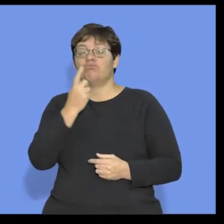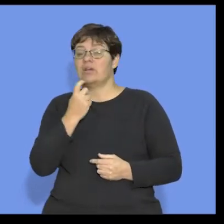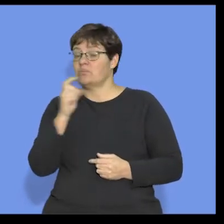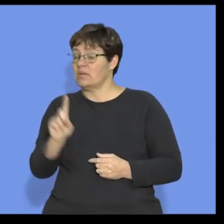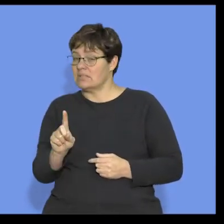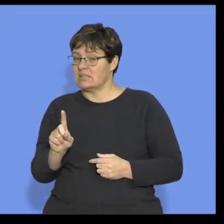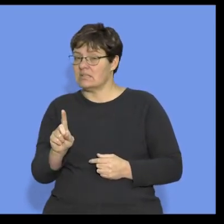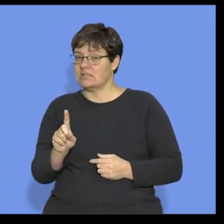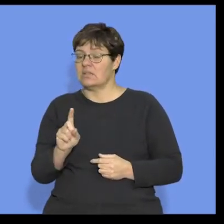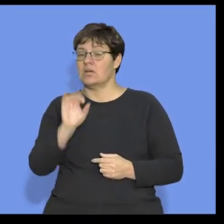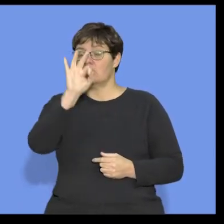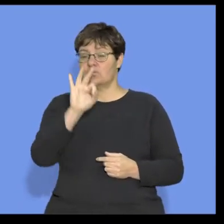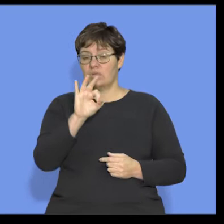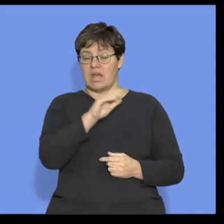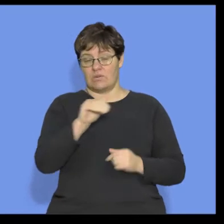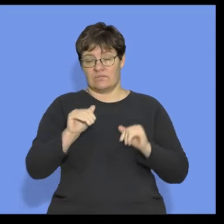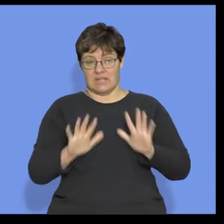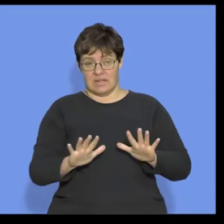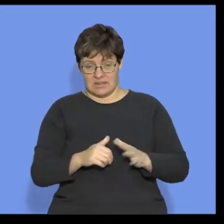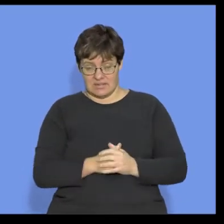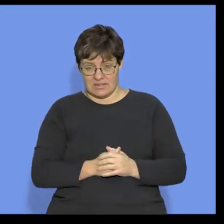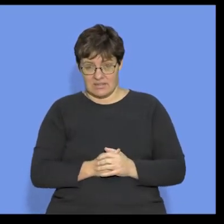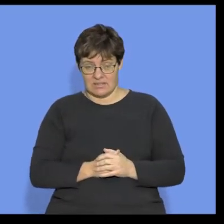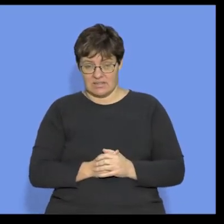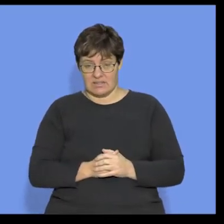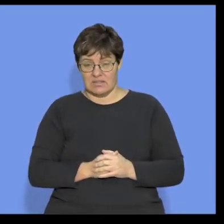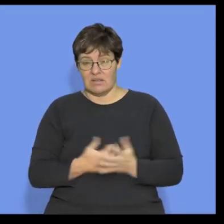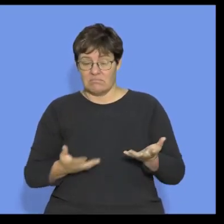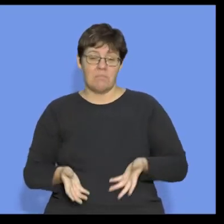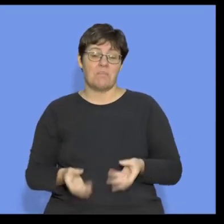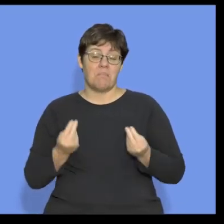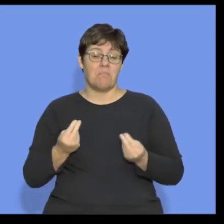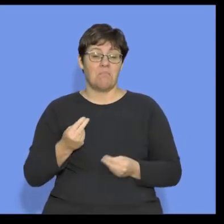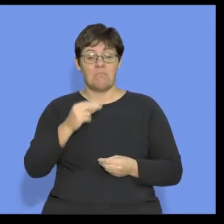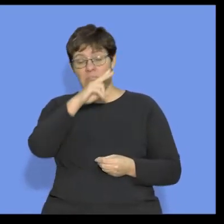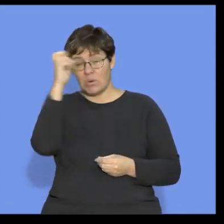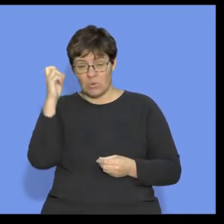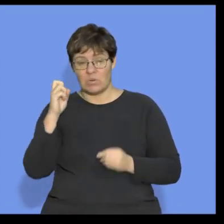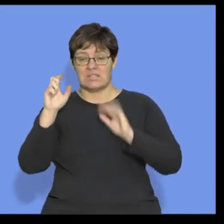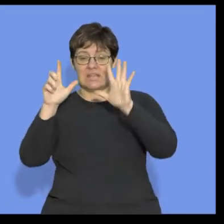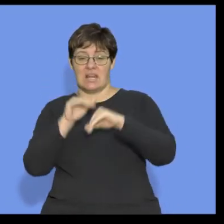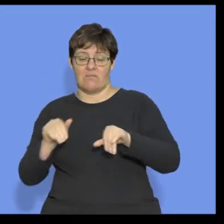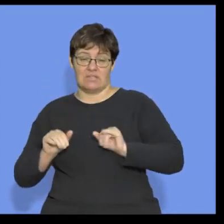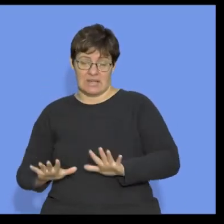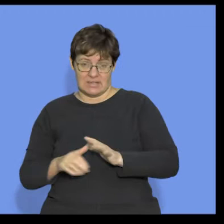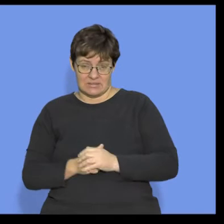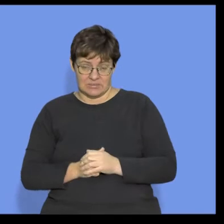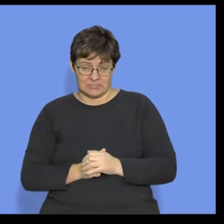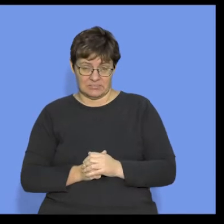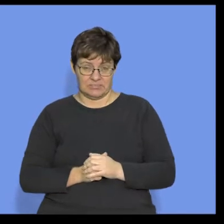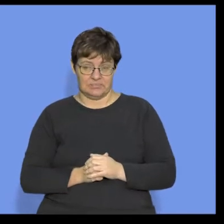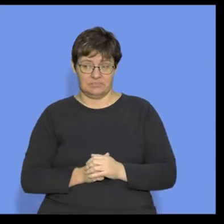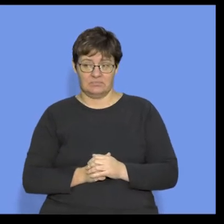is 3 out of 10, and the probability of getting blue will give us what? 7 out